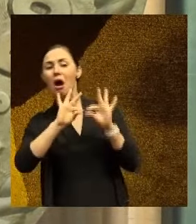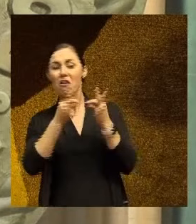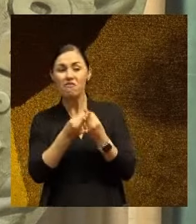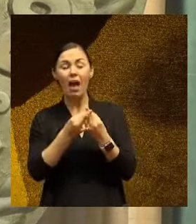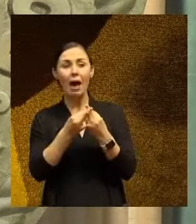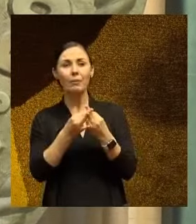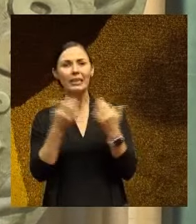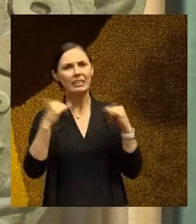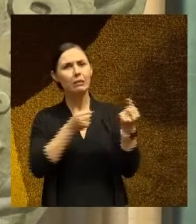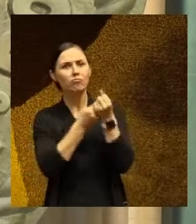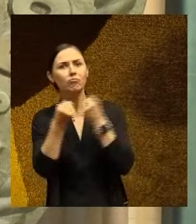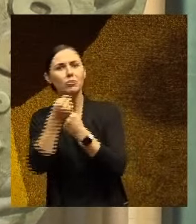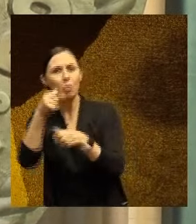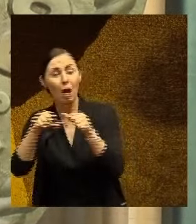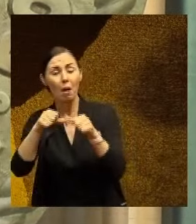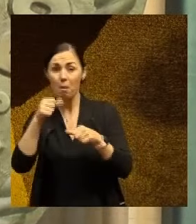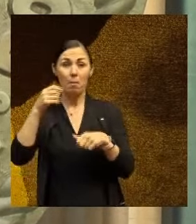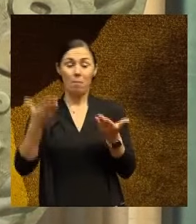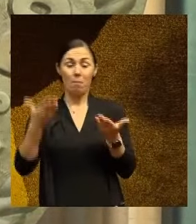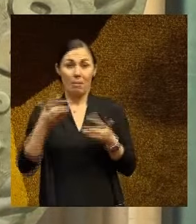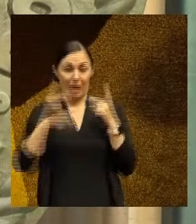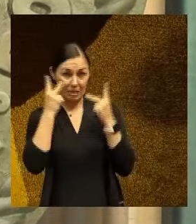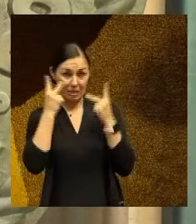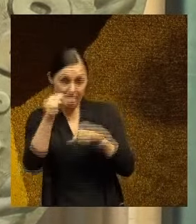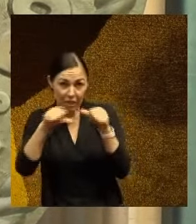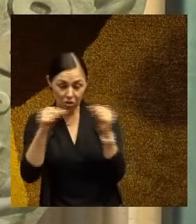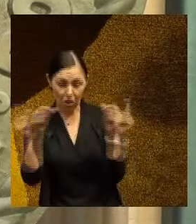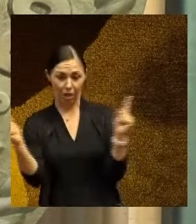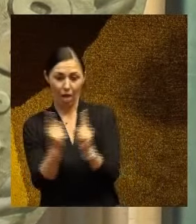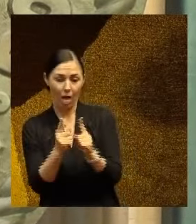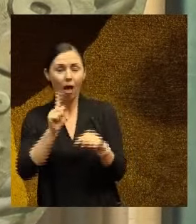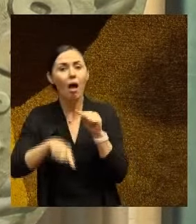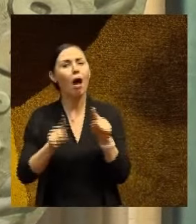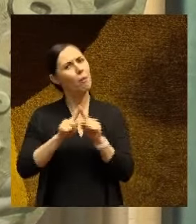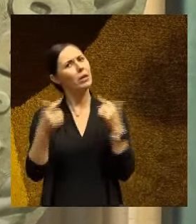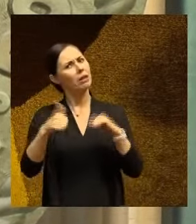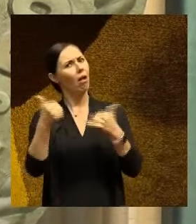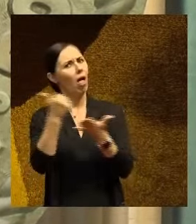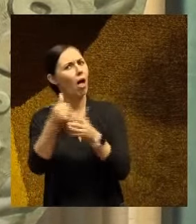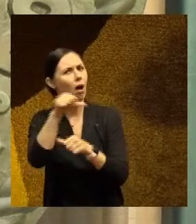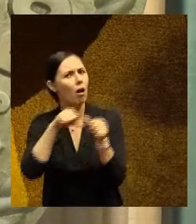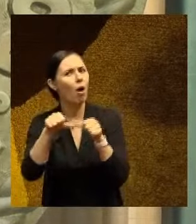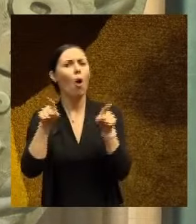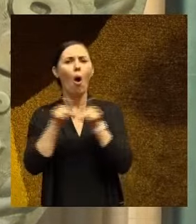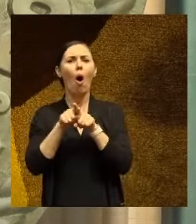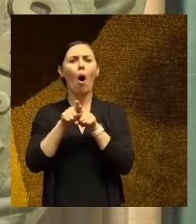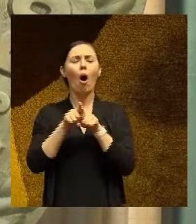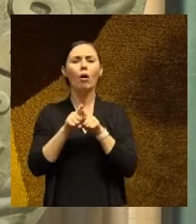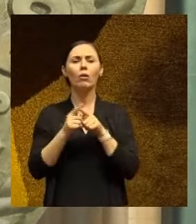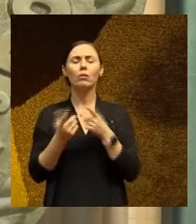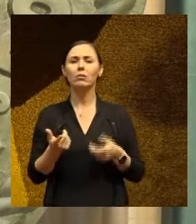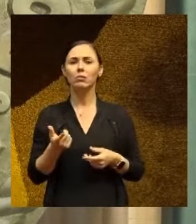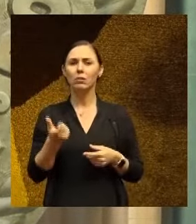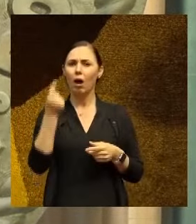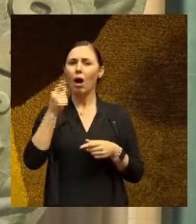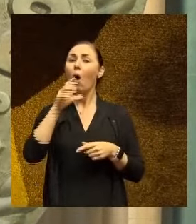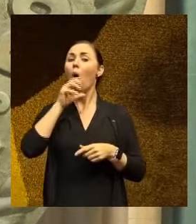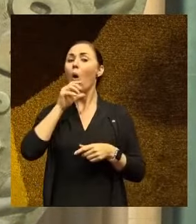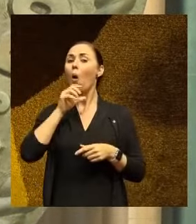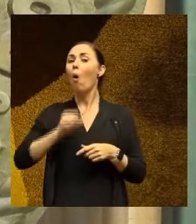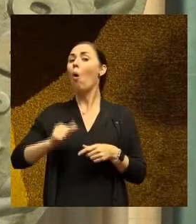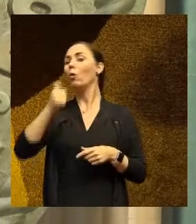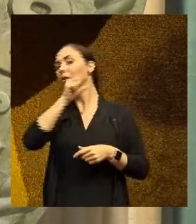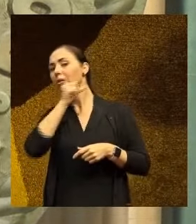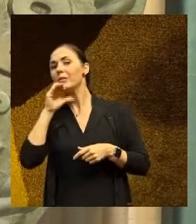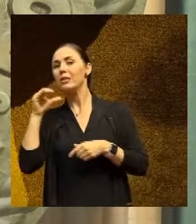get together. I see a generation reaching down to take hold of a younger one, and the young